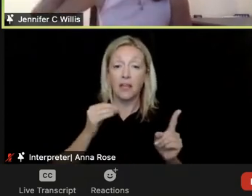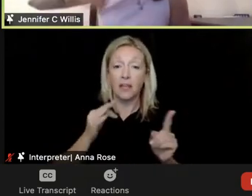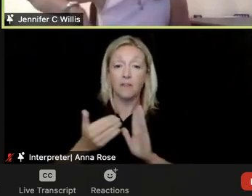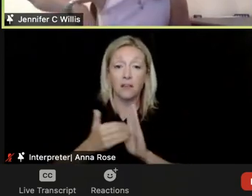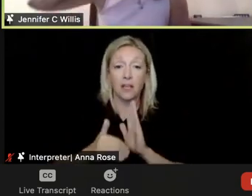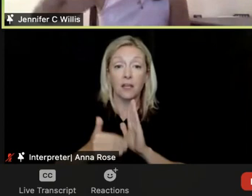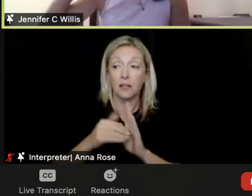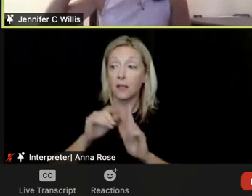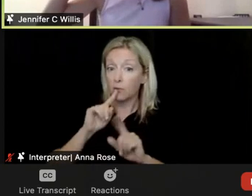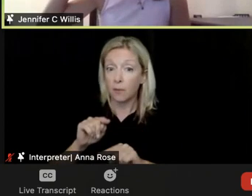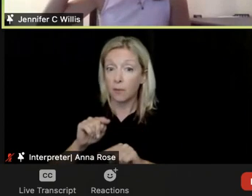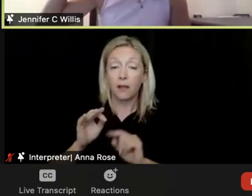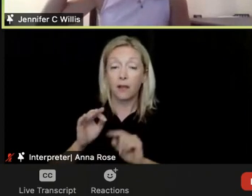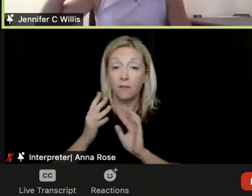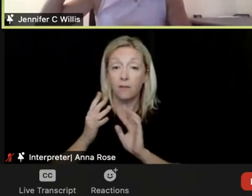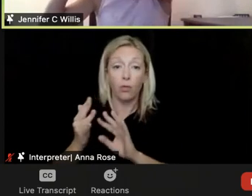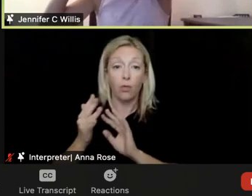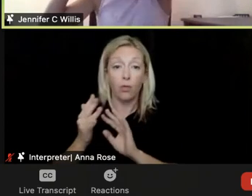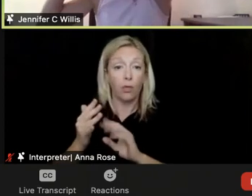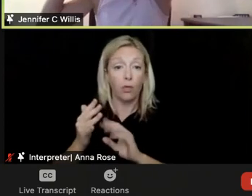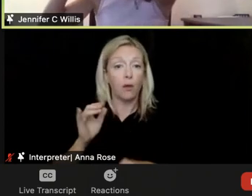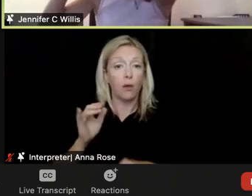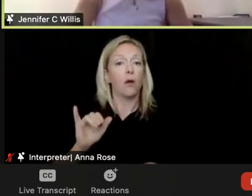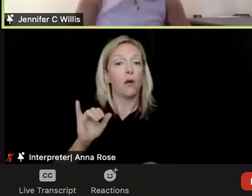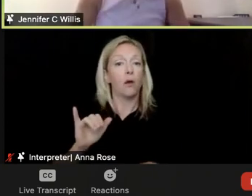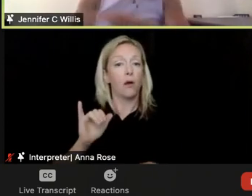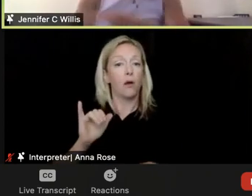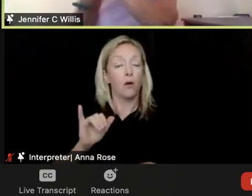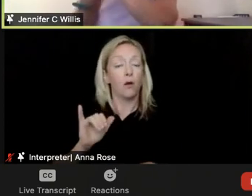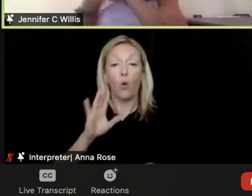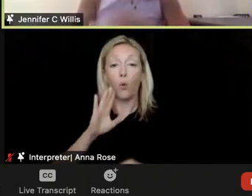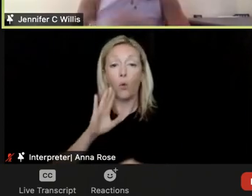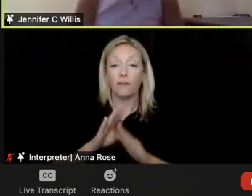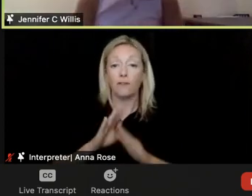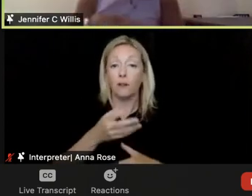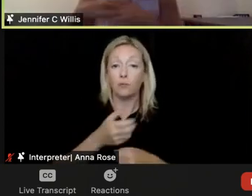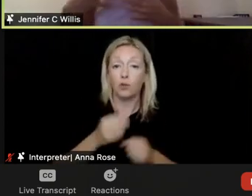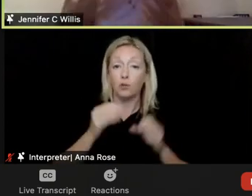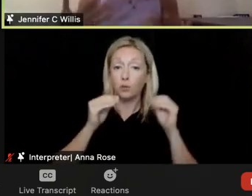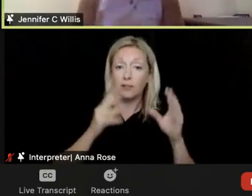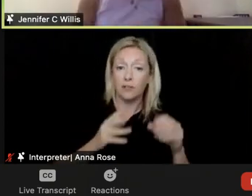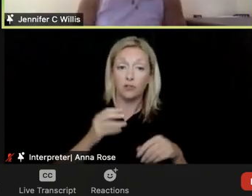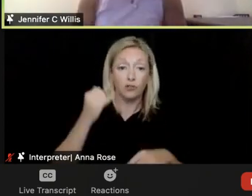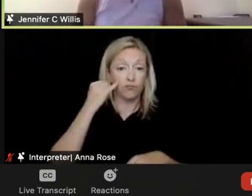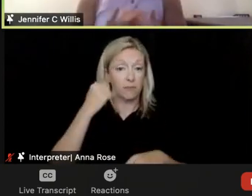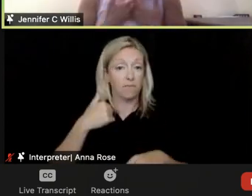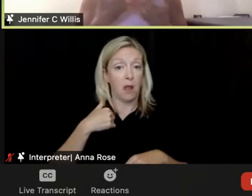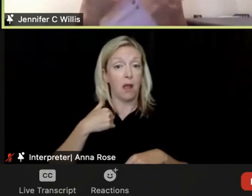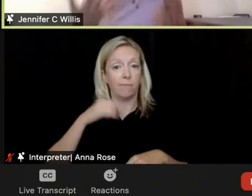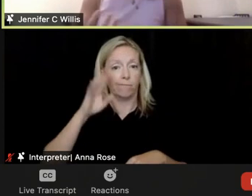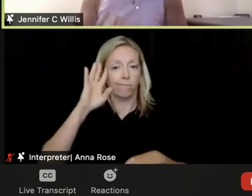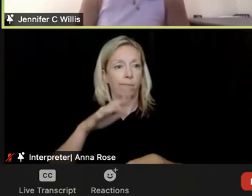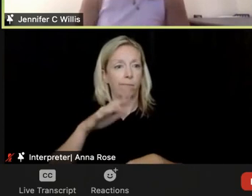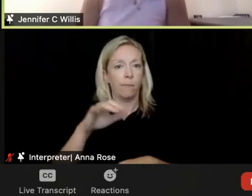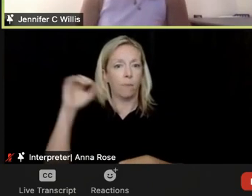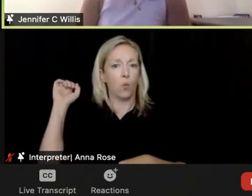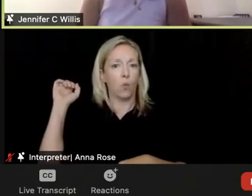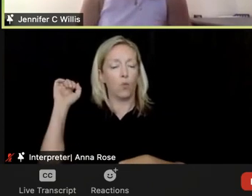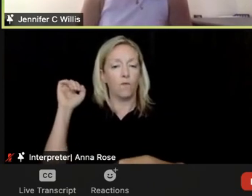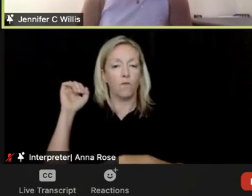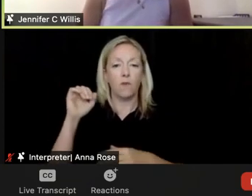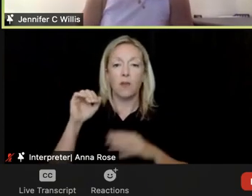student pulls her hand back, that someone's not going to go grab it and continue to force them to do something that they really do